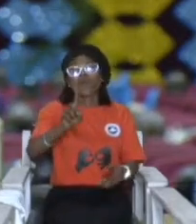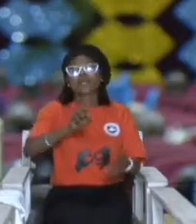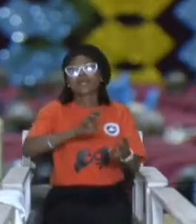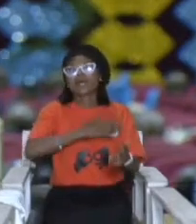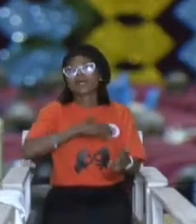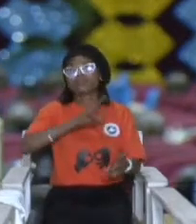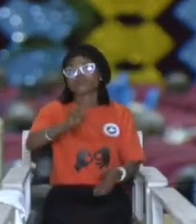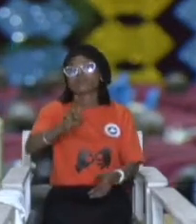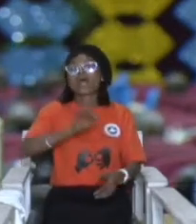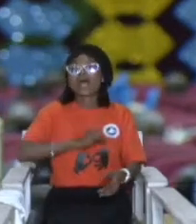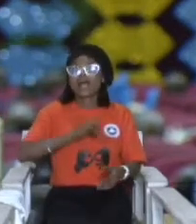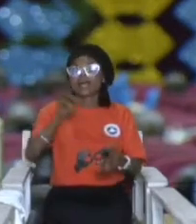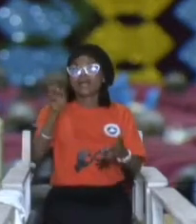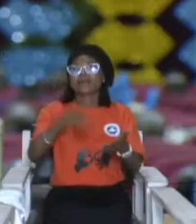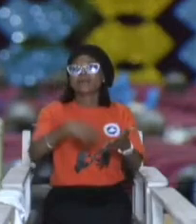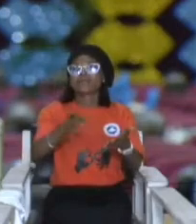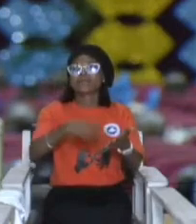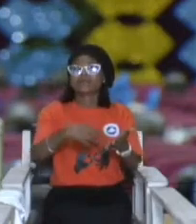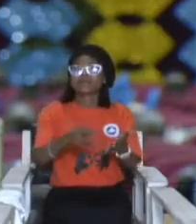And I read,